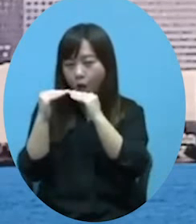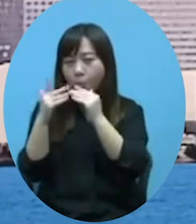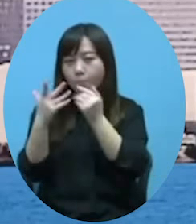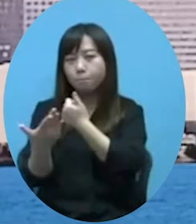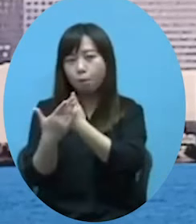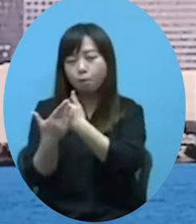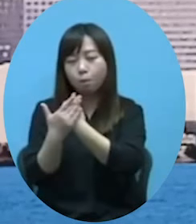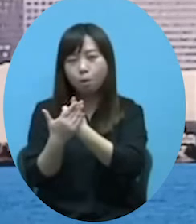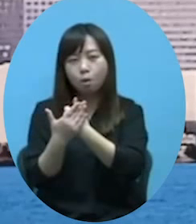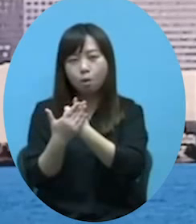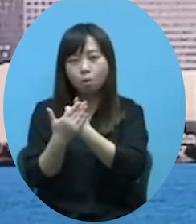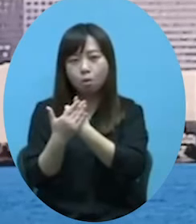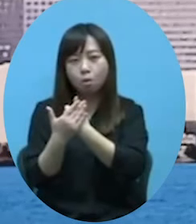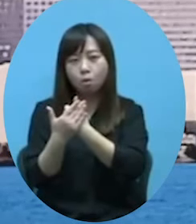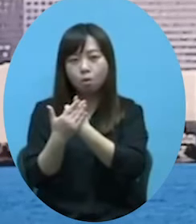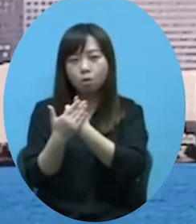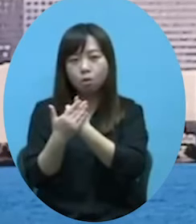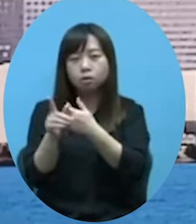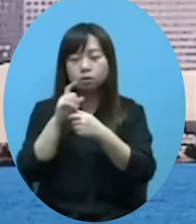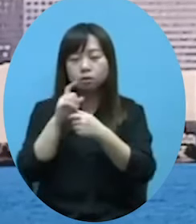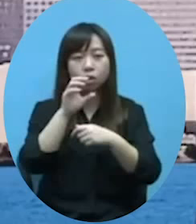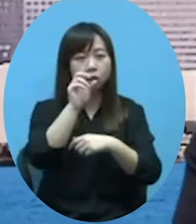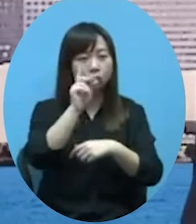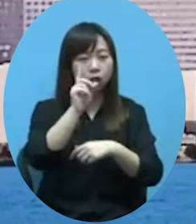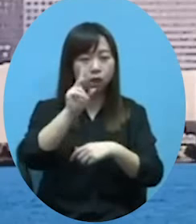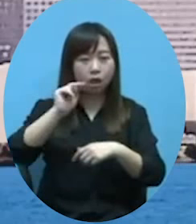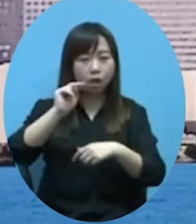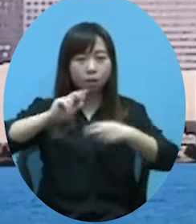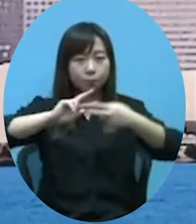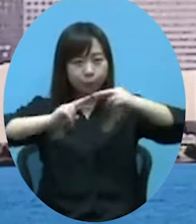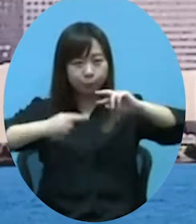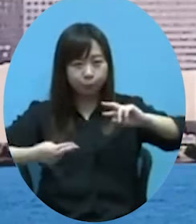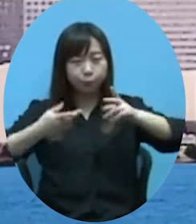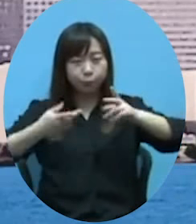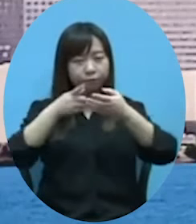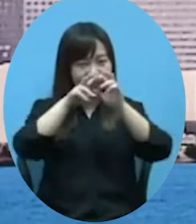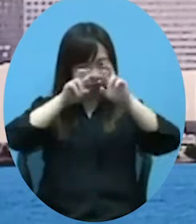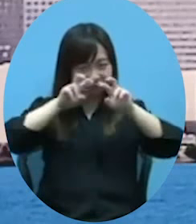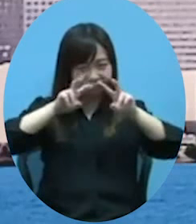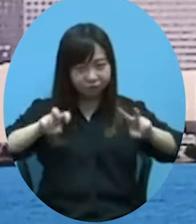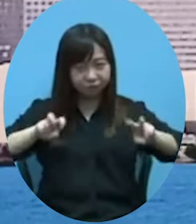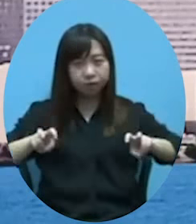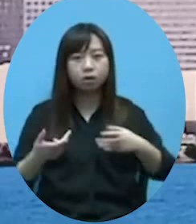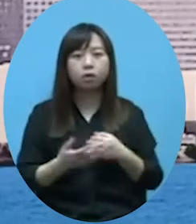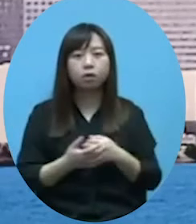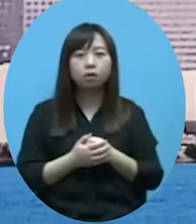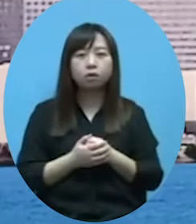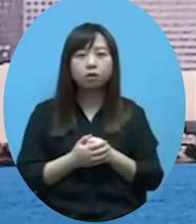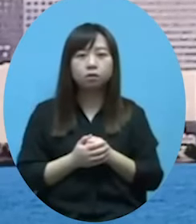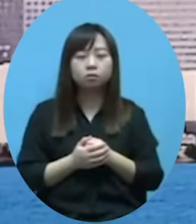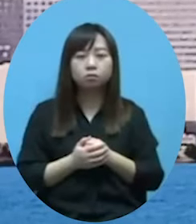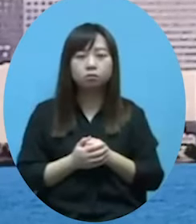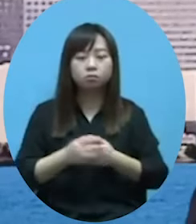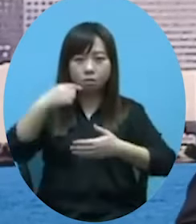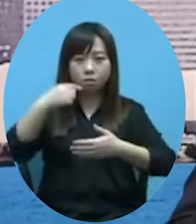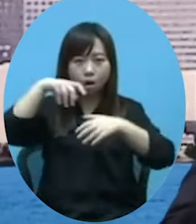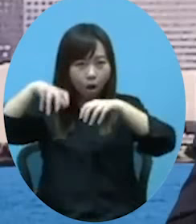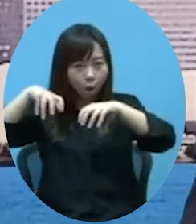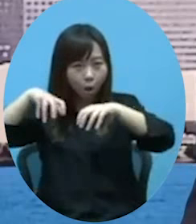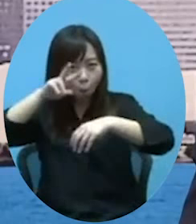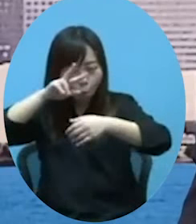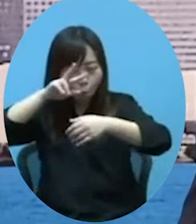genetic analysistocompare this doggenetic sequencingcomp